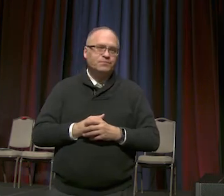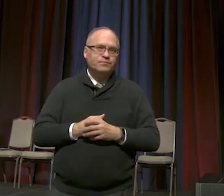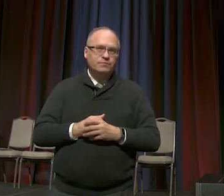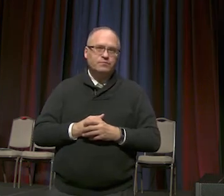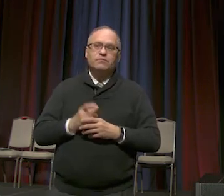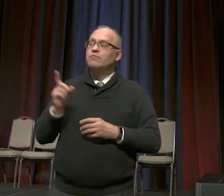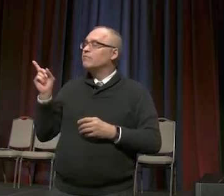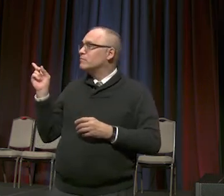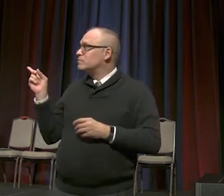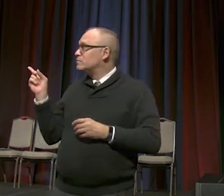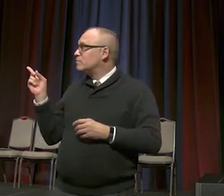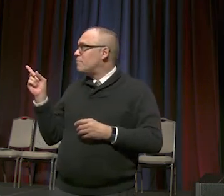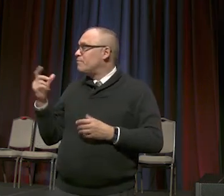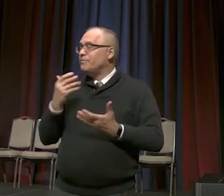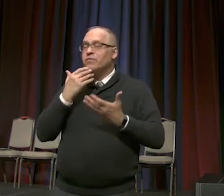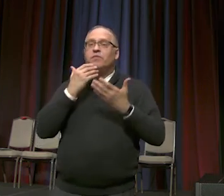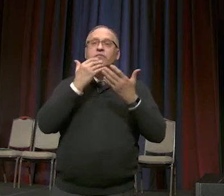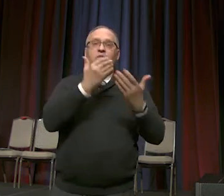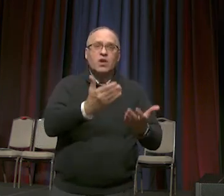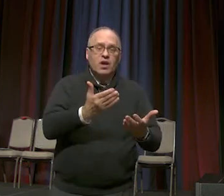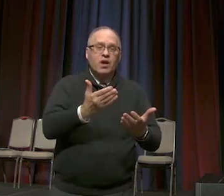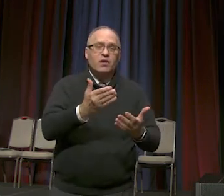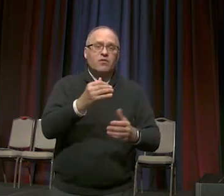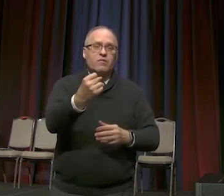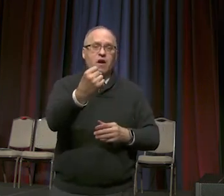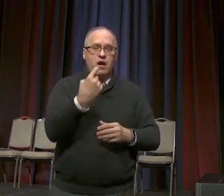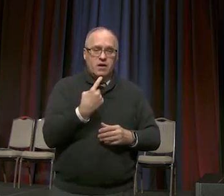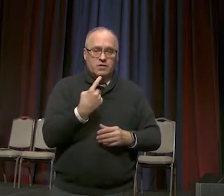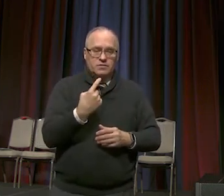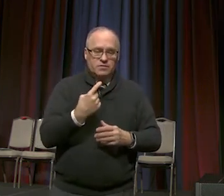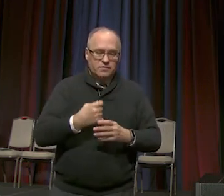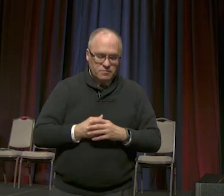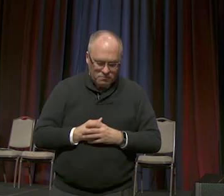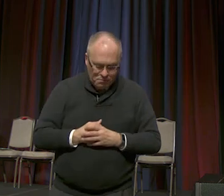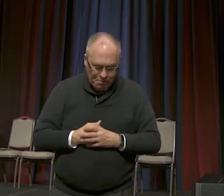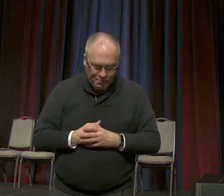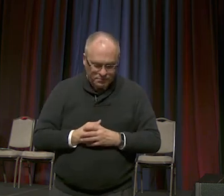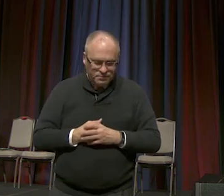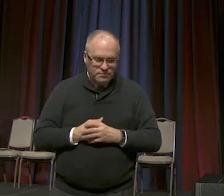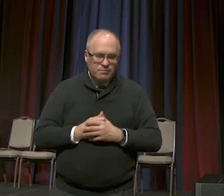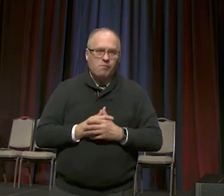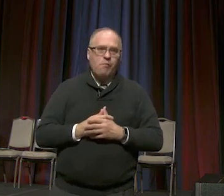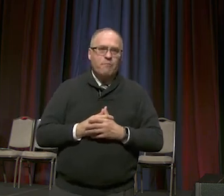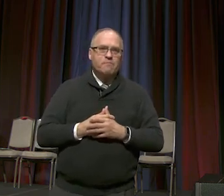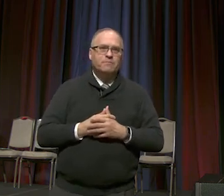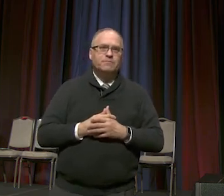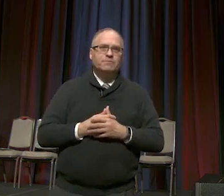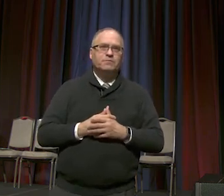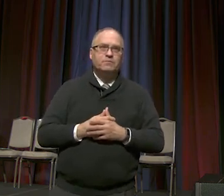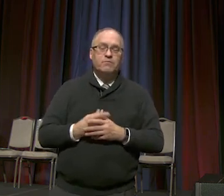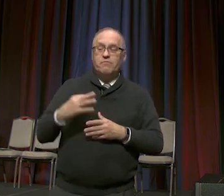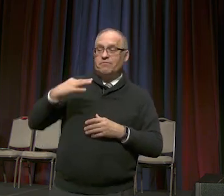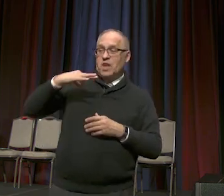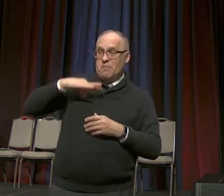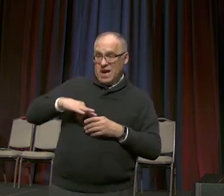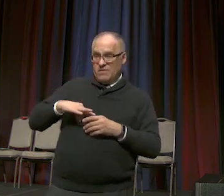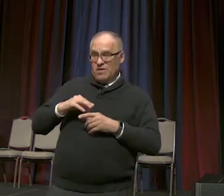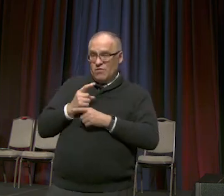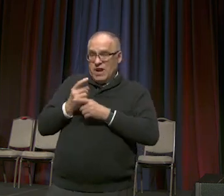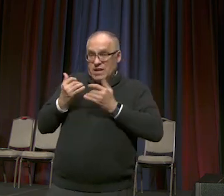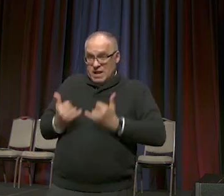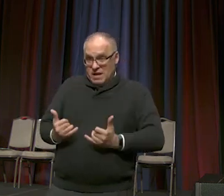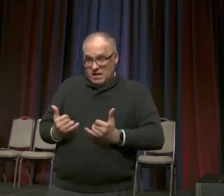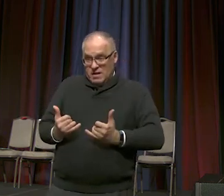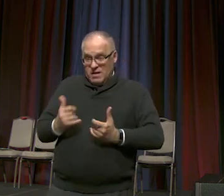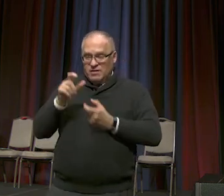Well, thank you very much for that question. And as the benefit is currently designed, it